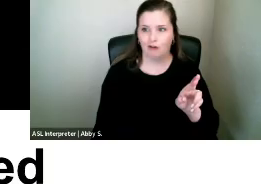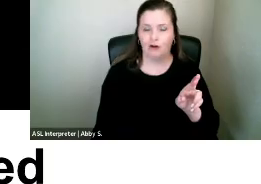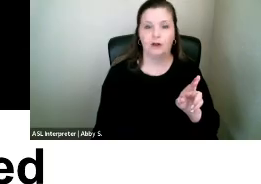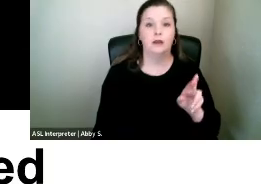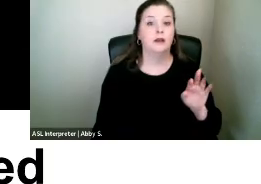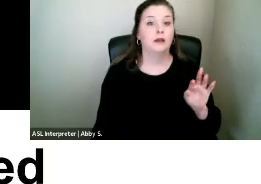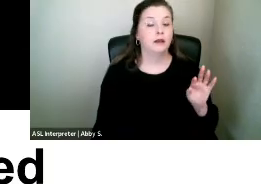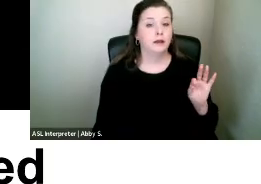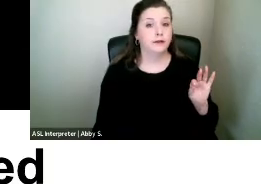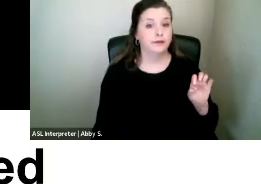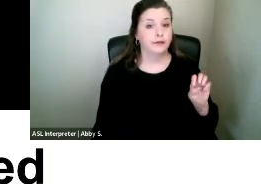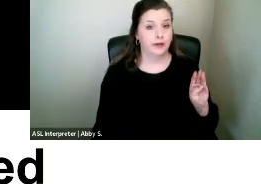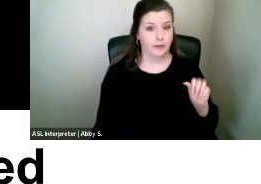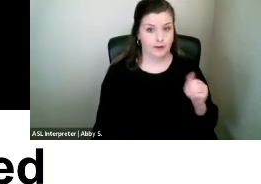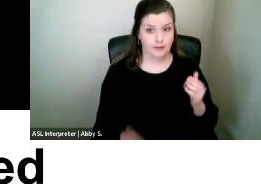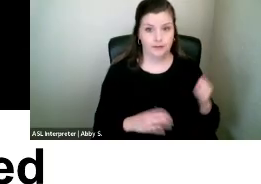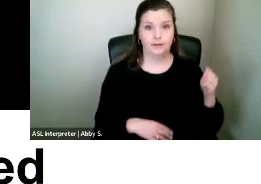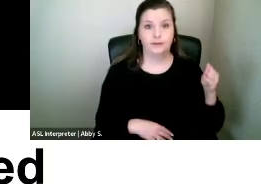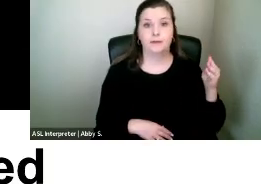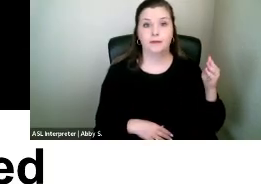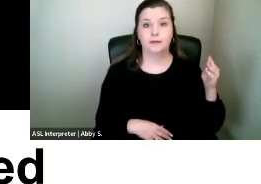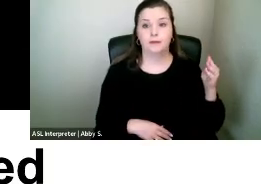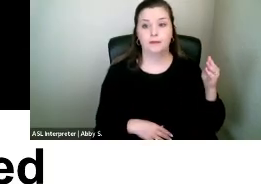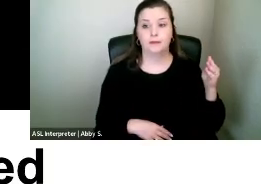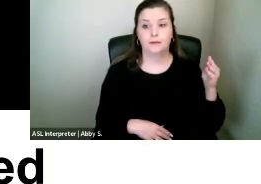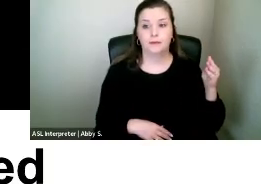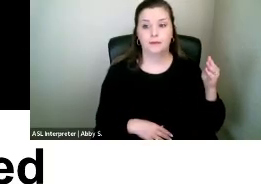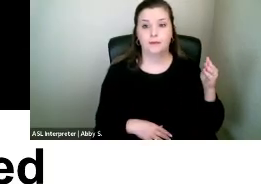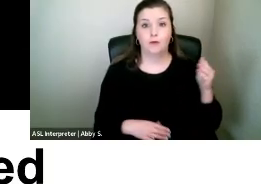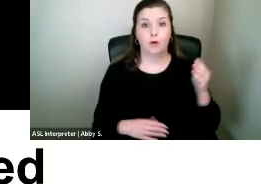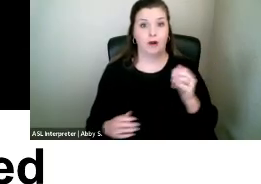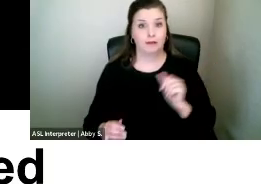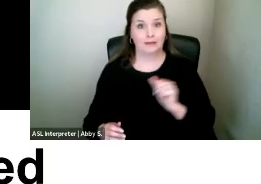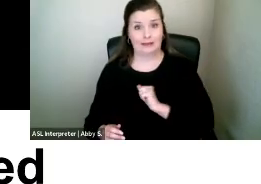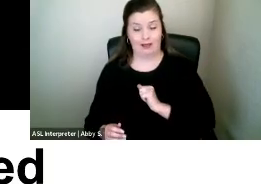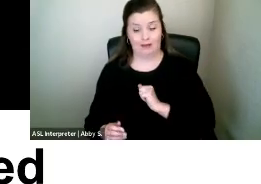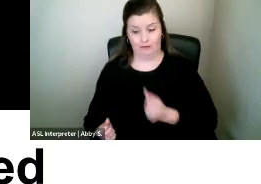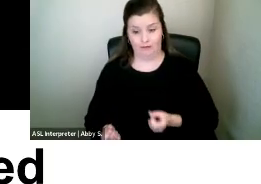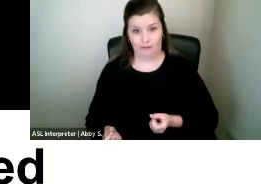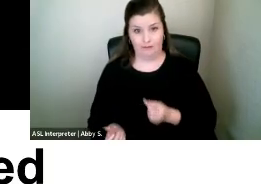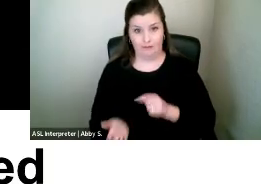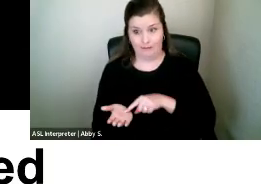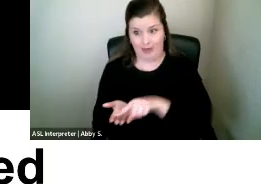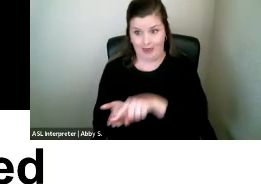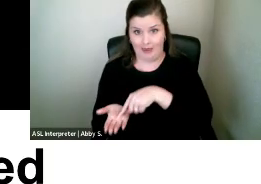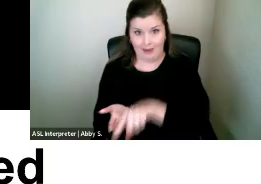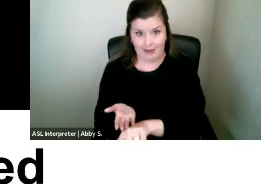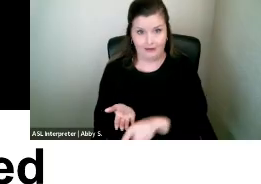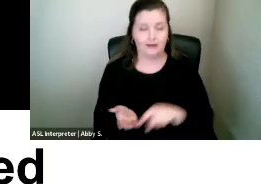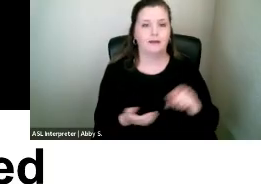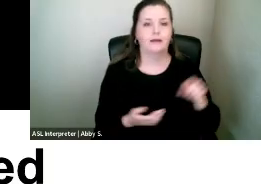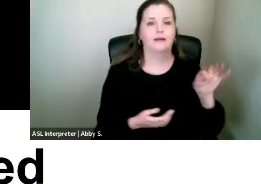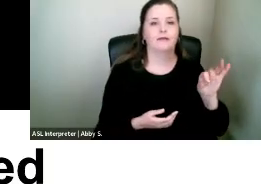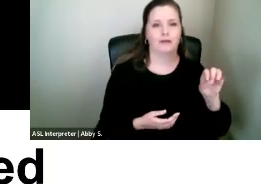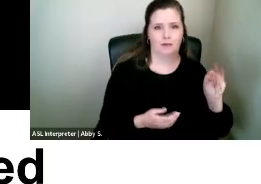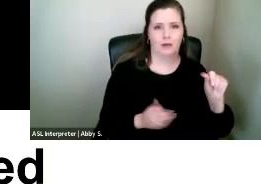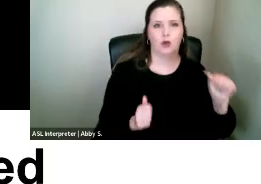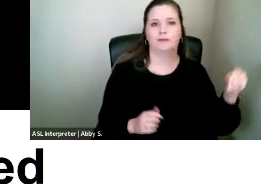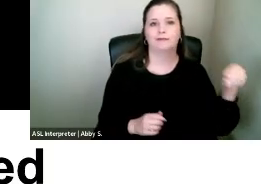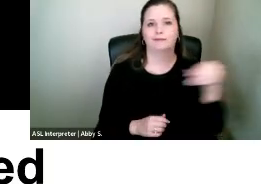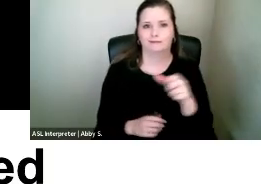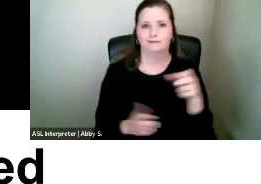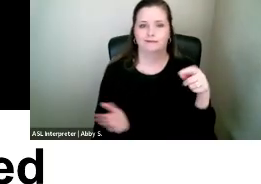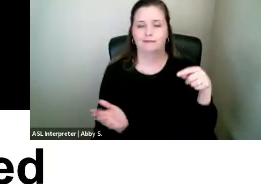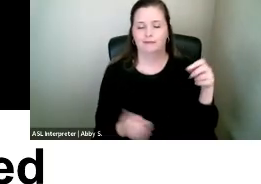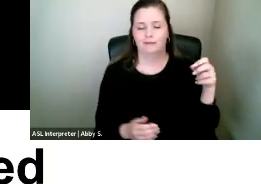to reimburse you for any lodging expenses paid out of pocket. So to receive this reimbursement, you